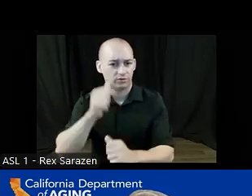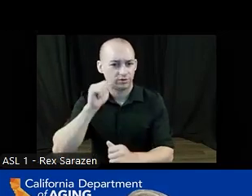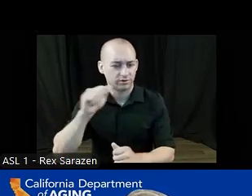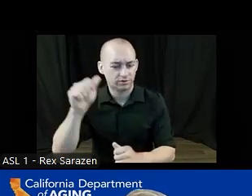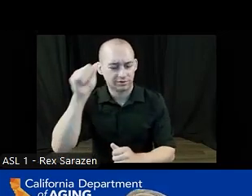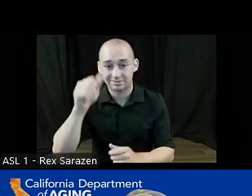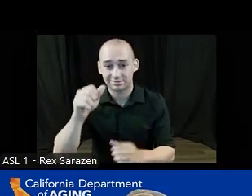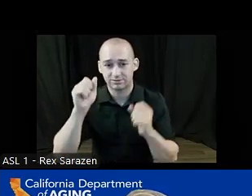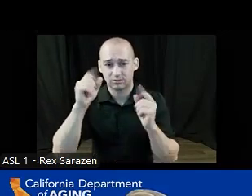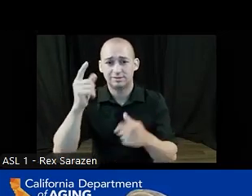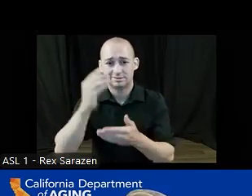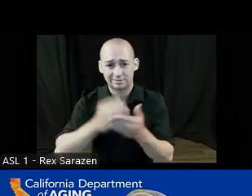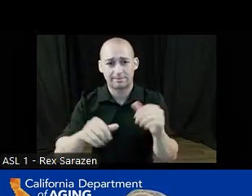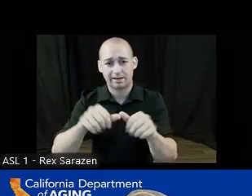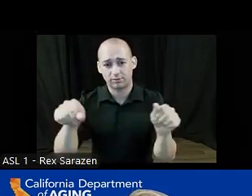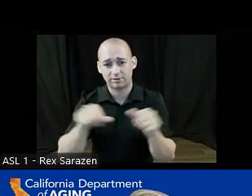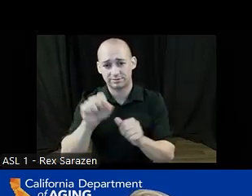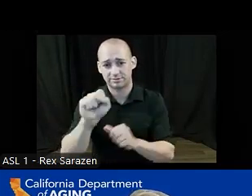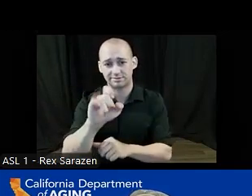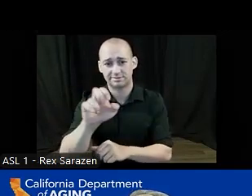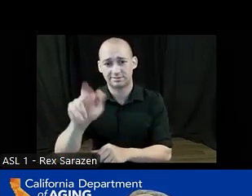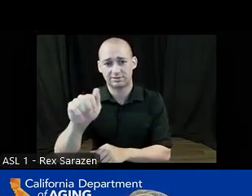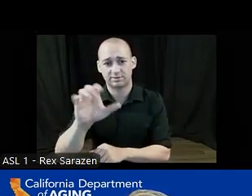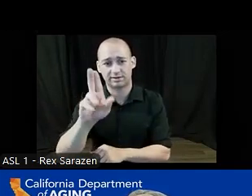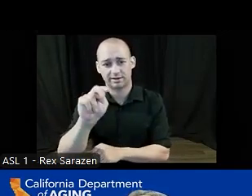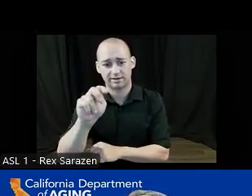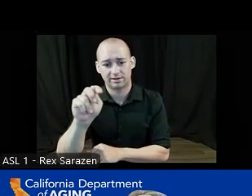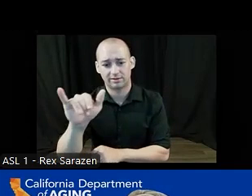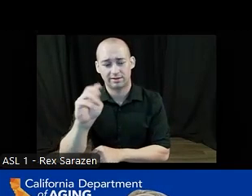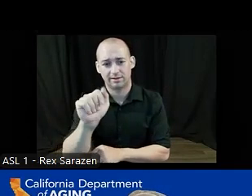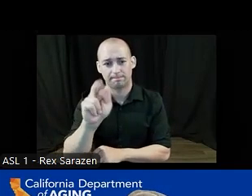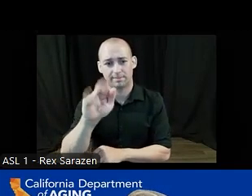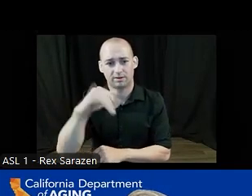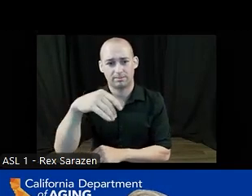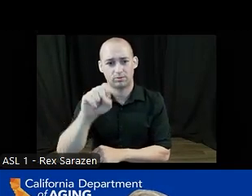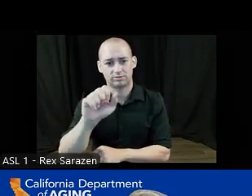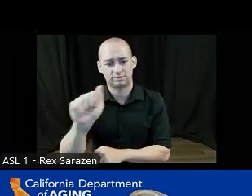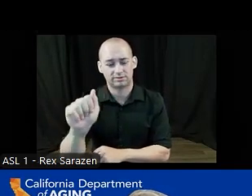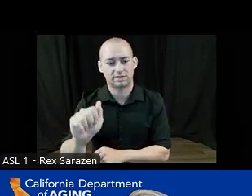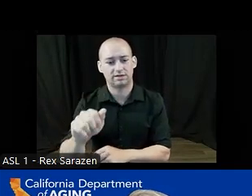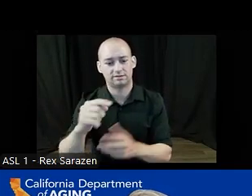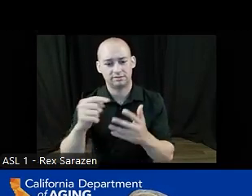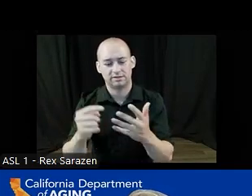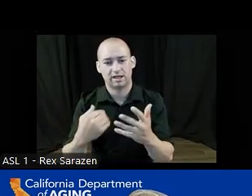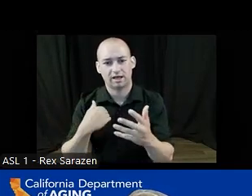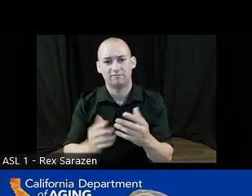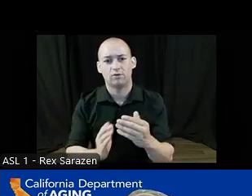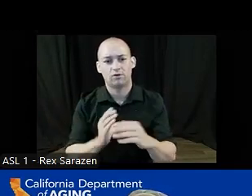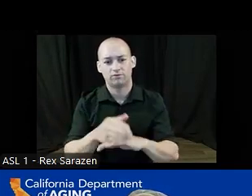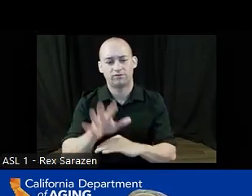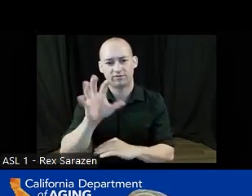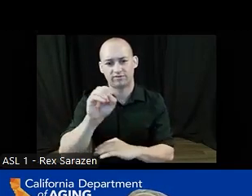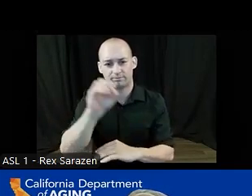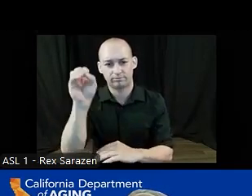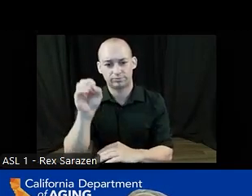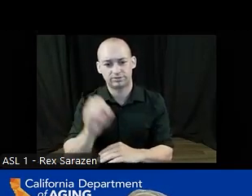state, such as Sierra County, Plumas, Mariposa, Modoc counties, you have upwards of nearly 50% of